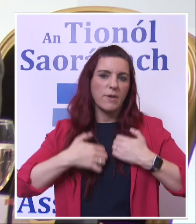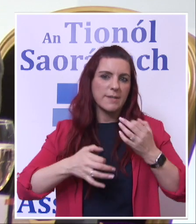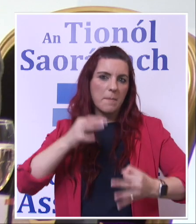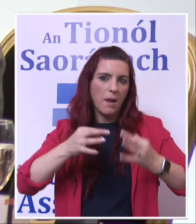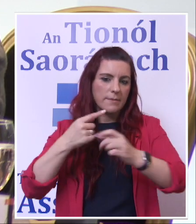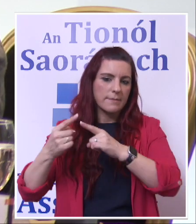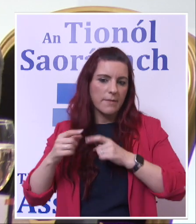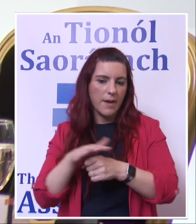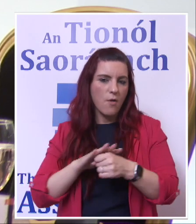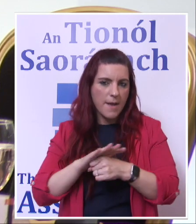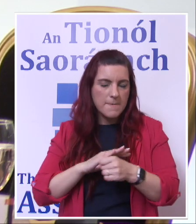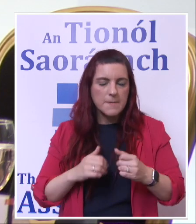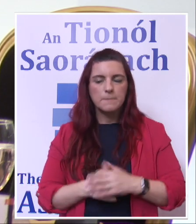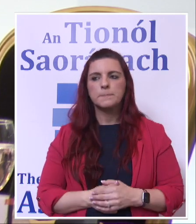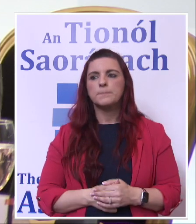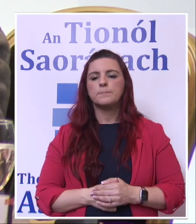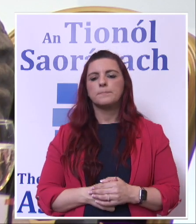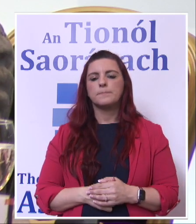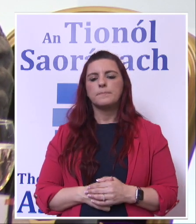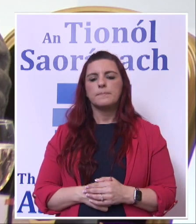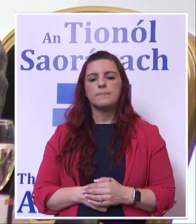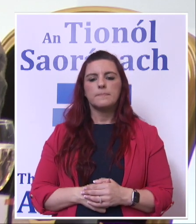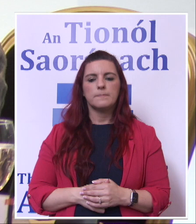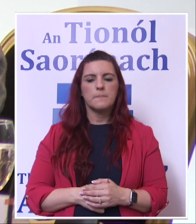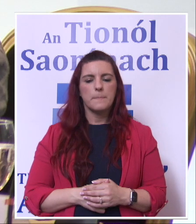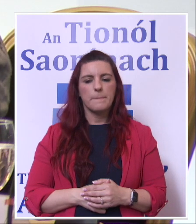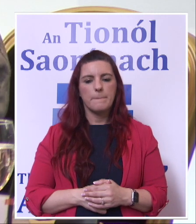different people. Sorry,